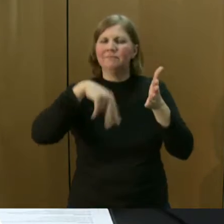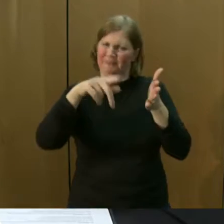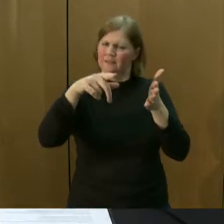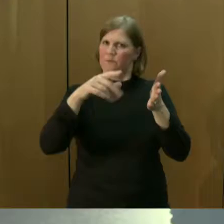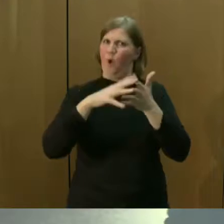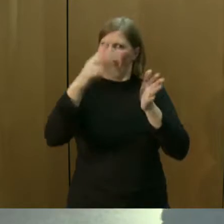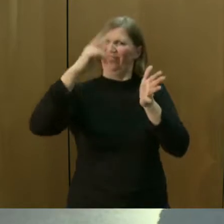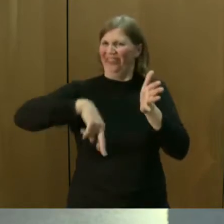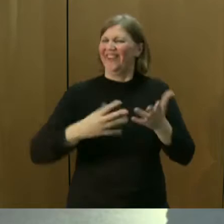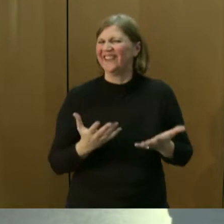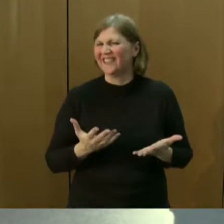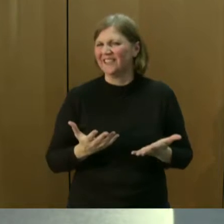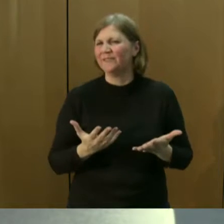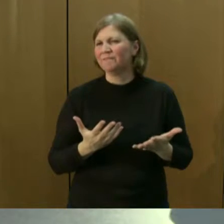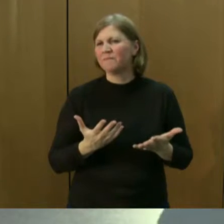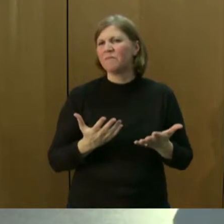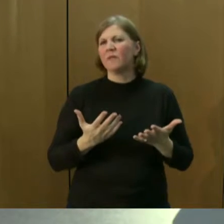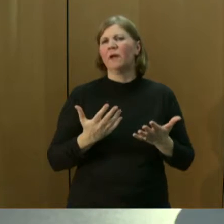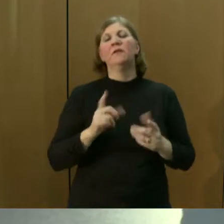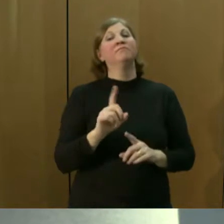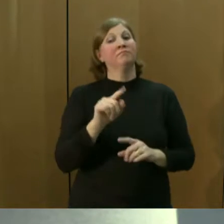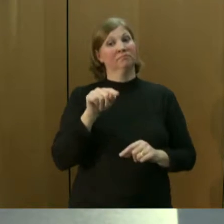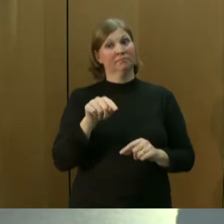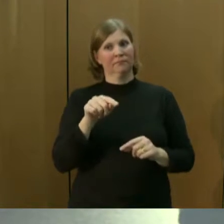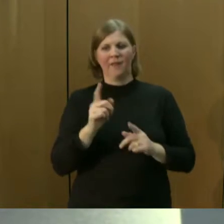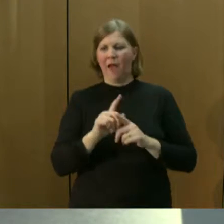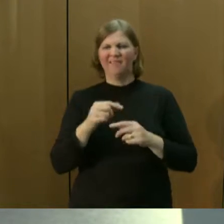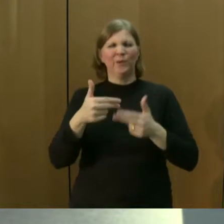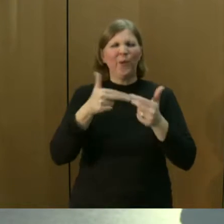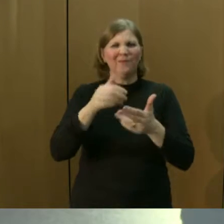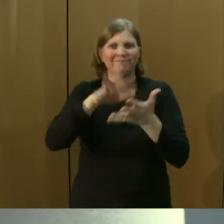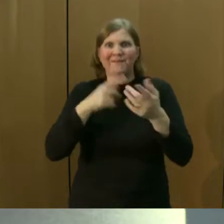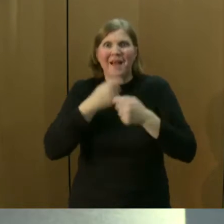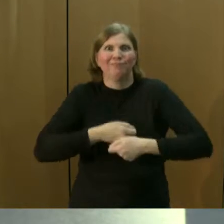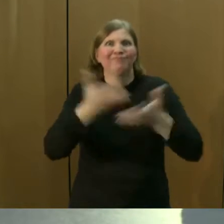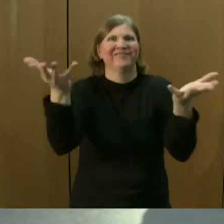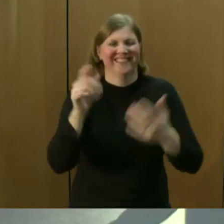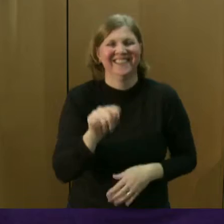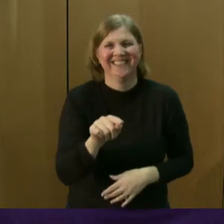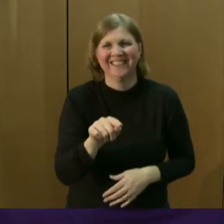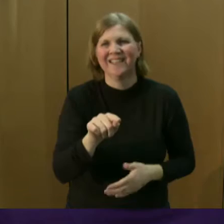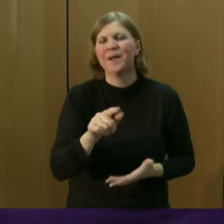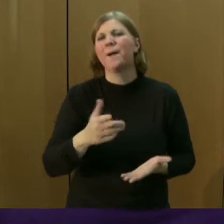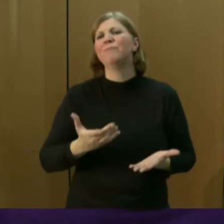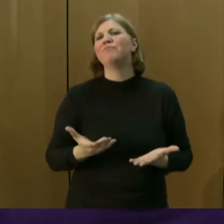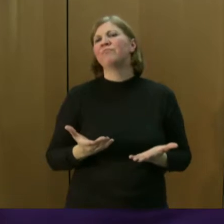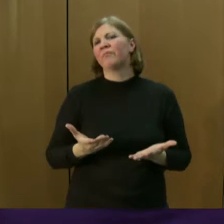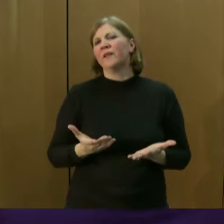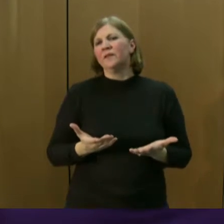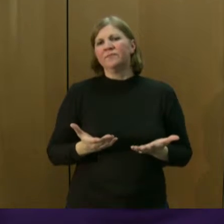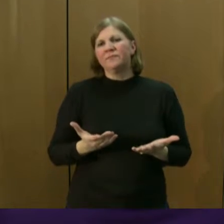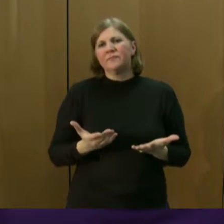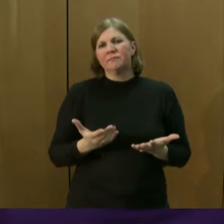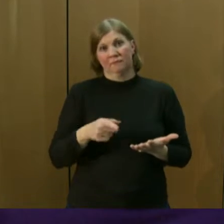release, and you'd be surprised that it's not really the same way as it was when you learned about it the first time in the 90s. Things change and approaches are